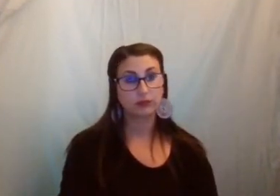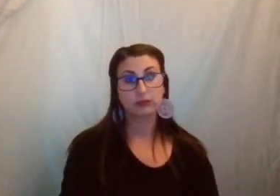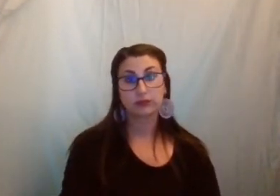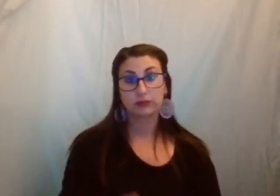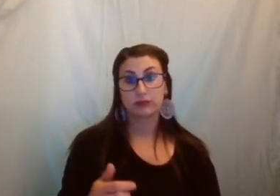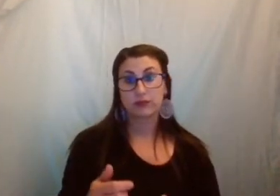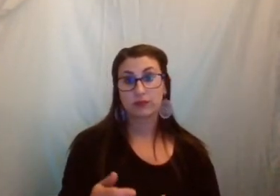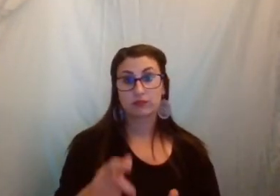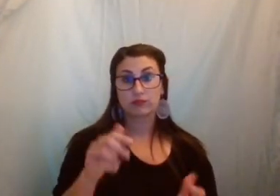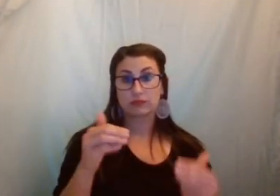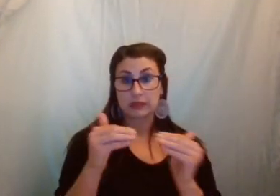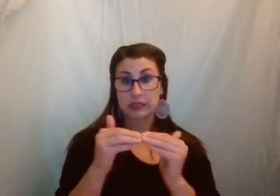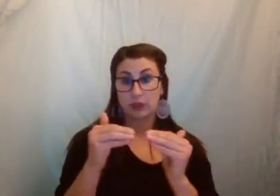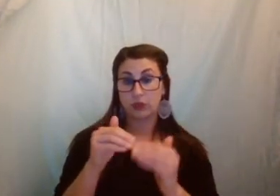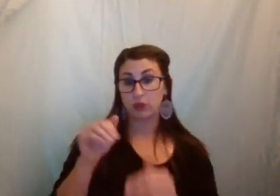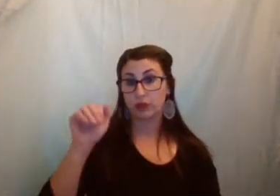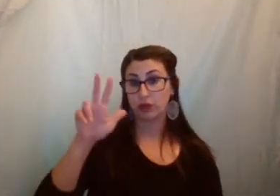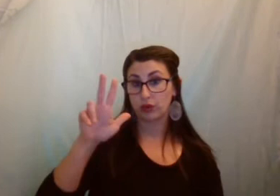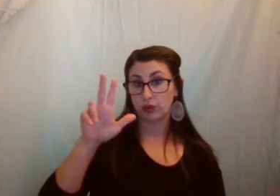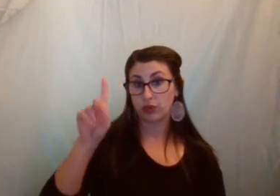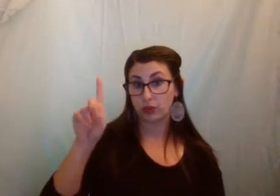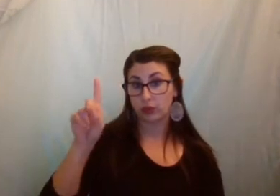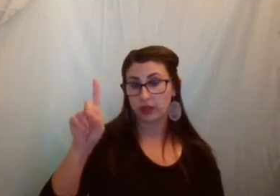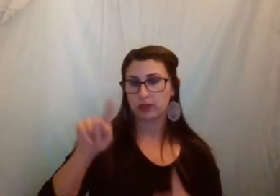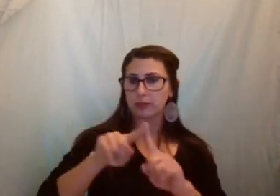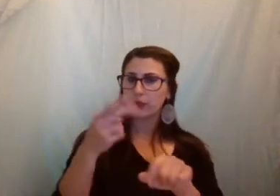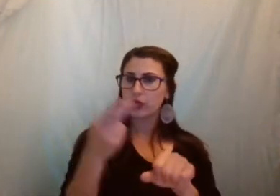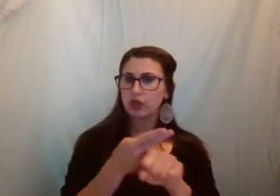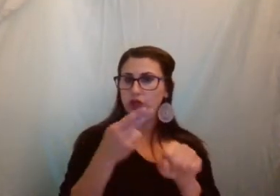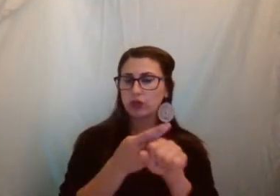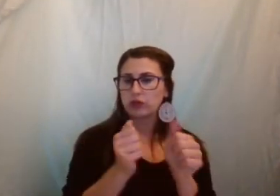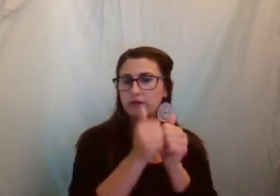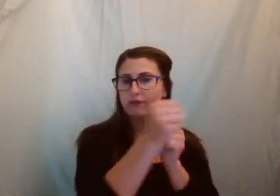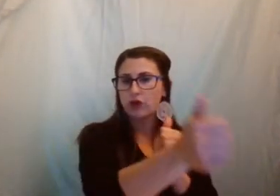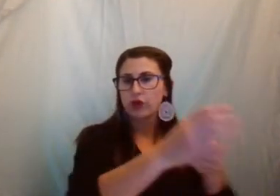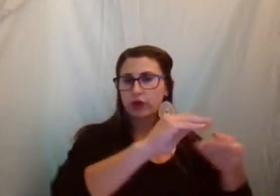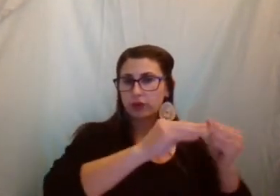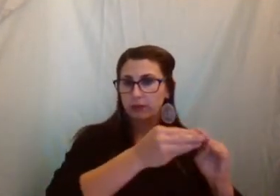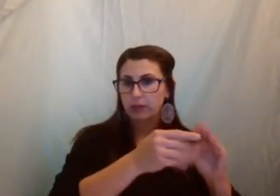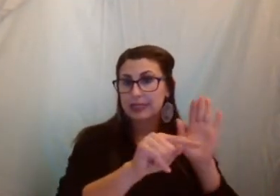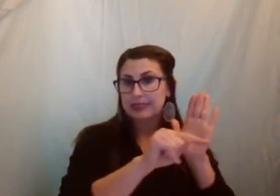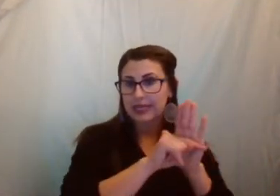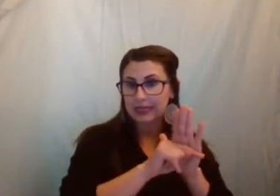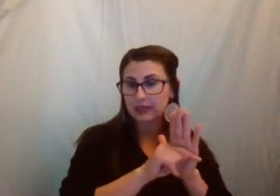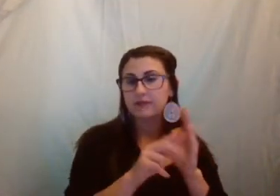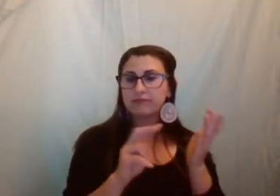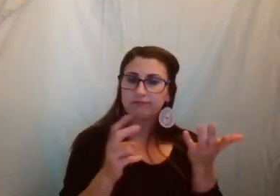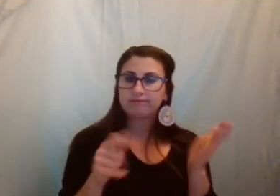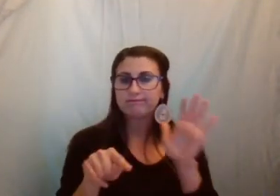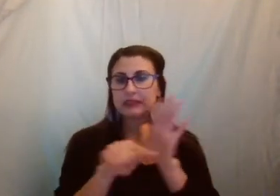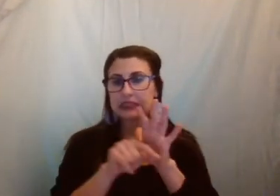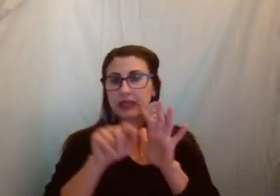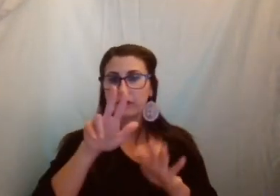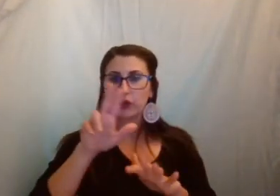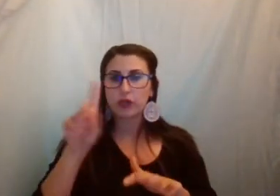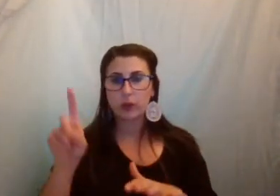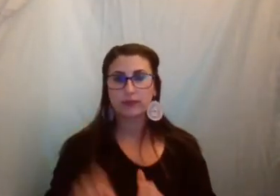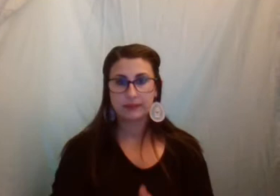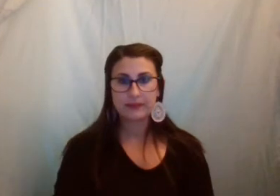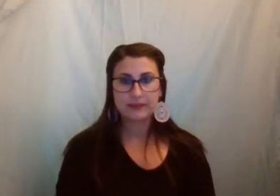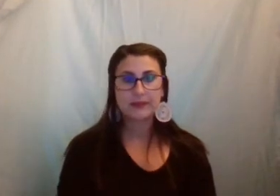I'm going to get 31, but take the sign of the further number, negative, so negative 31.